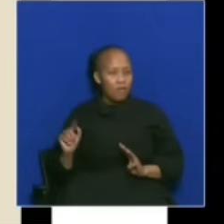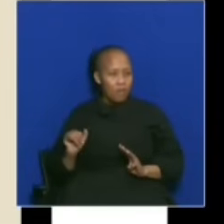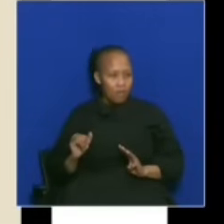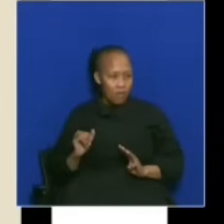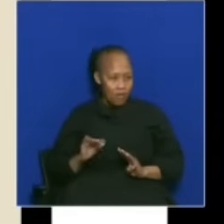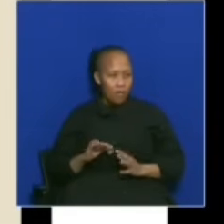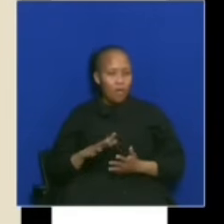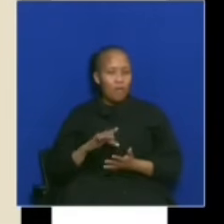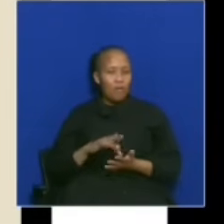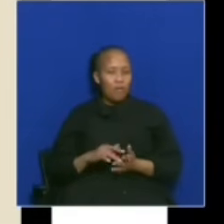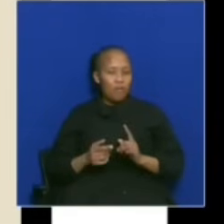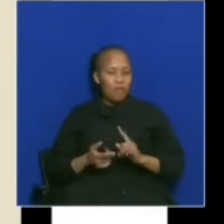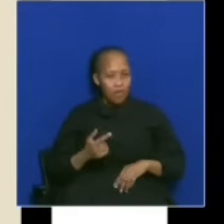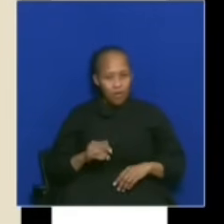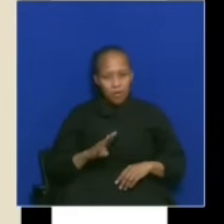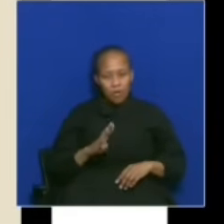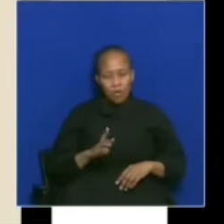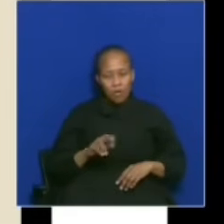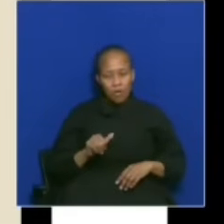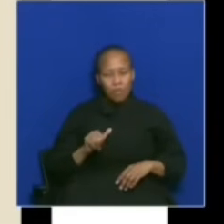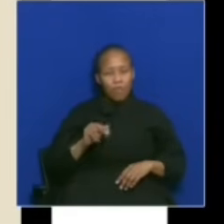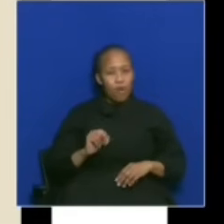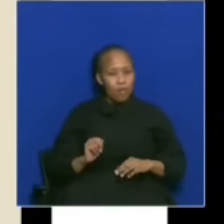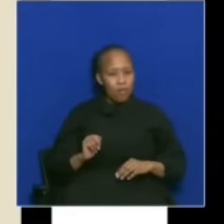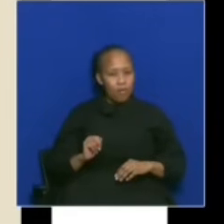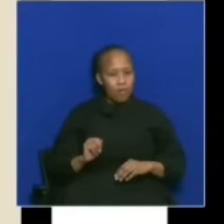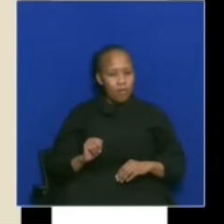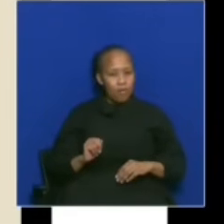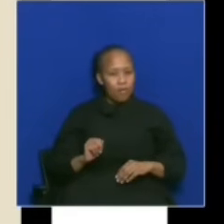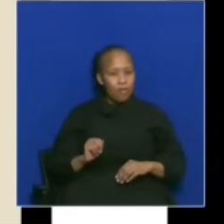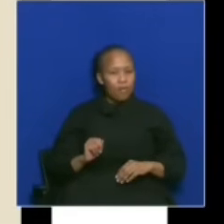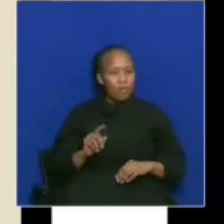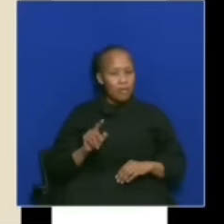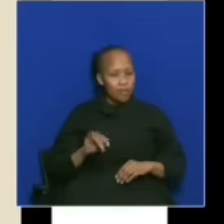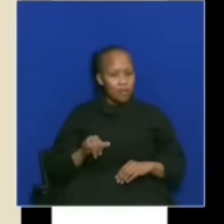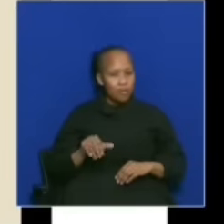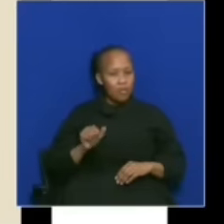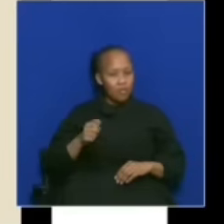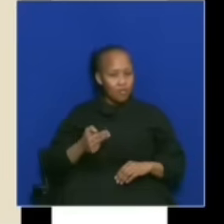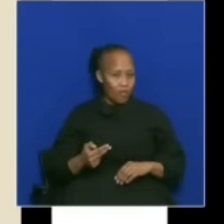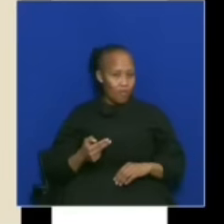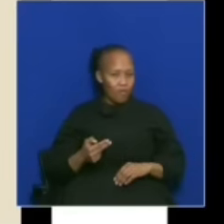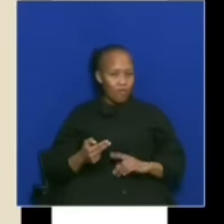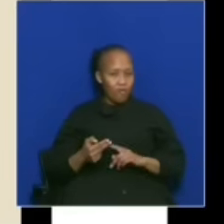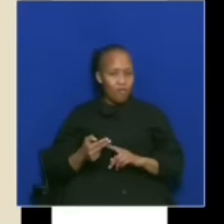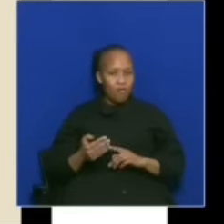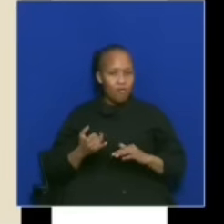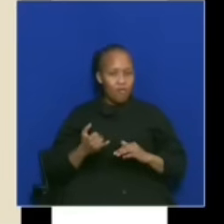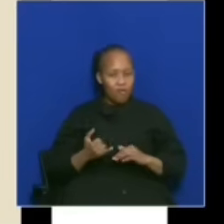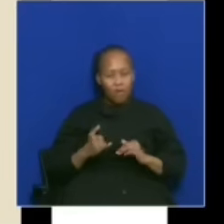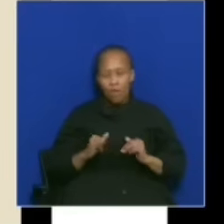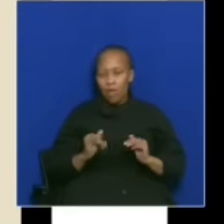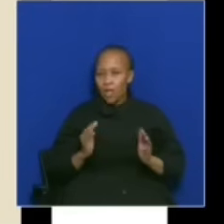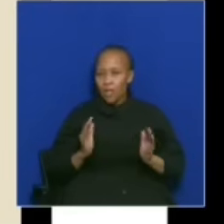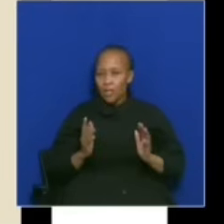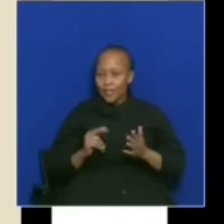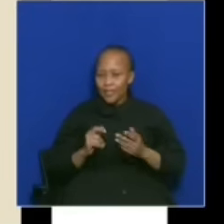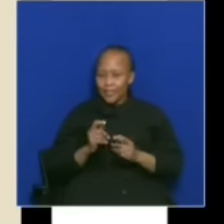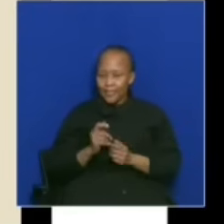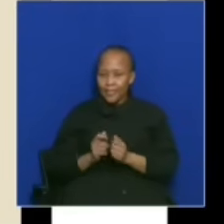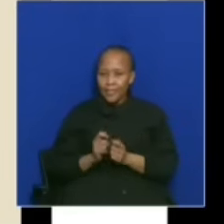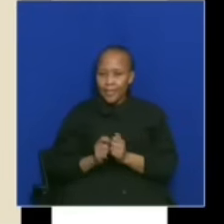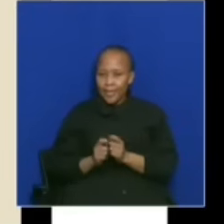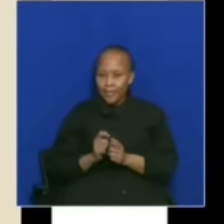is taking issue with the scale of tax evasion and tax